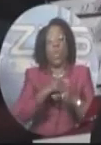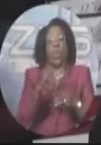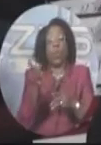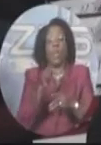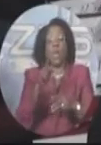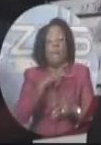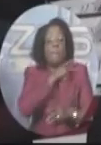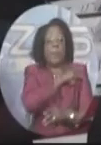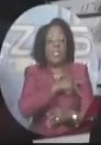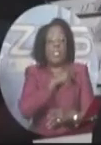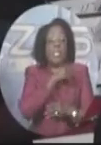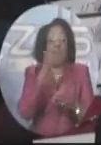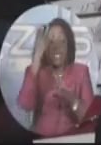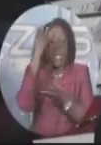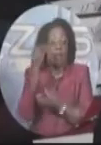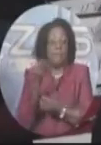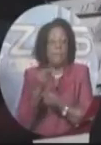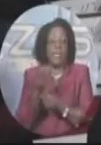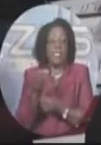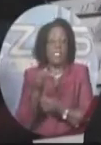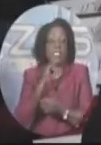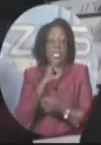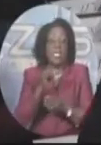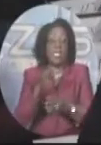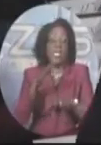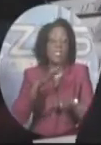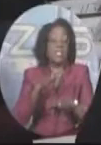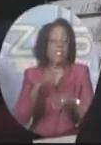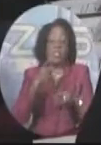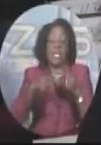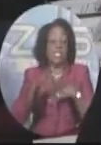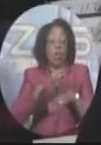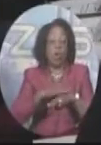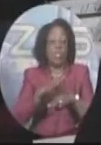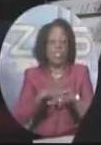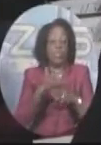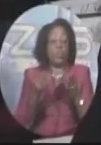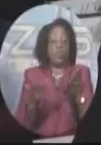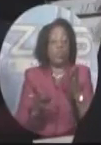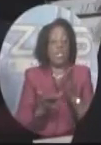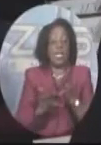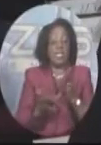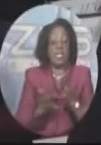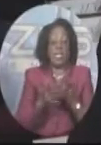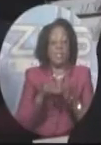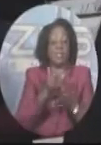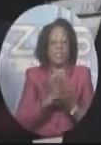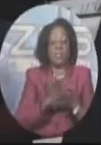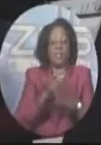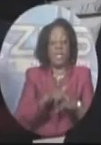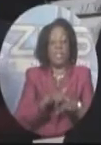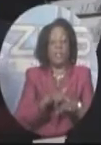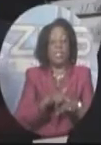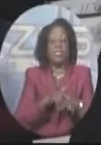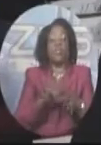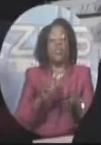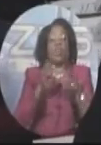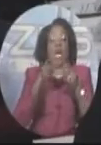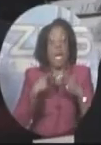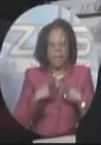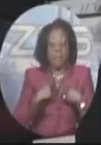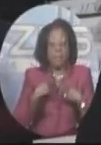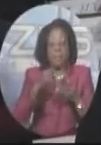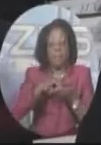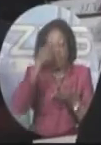are being just loosely thrown anyway, and you have to protect the information that you're getting, the data that you're collecting. So we want to bring a sense